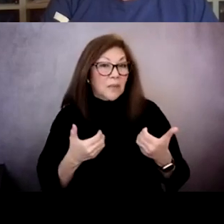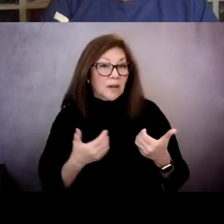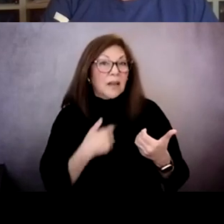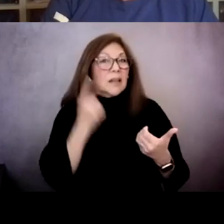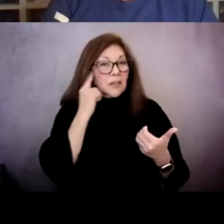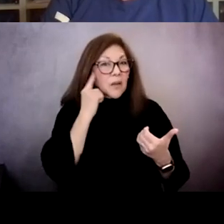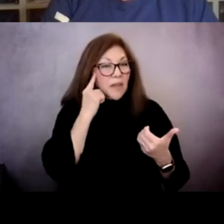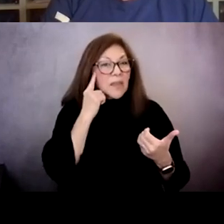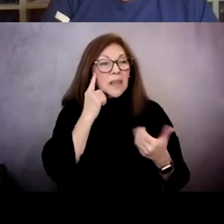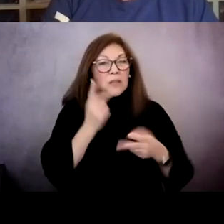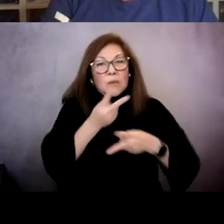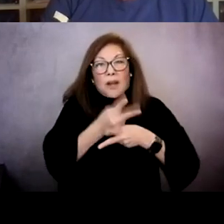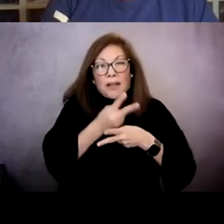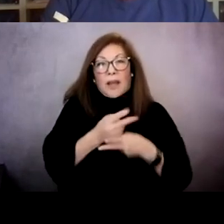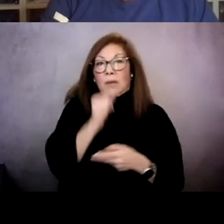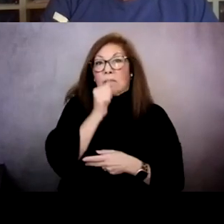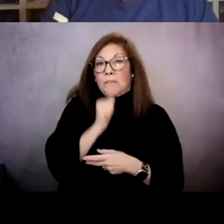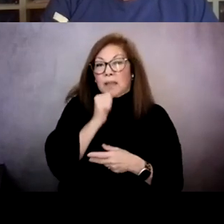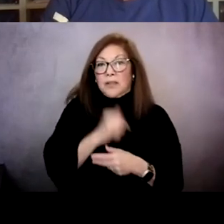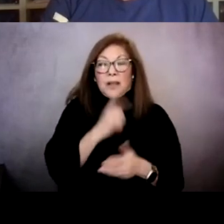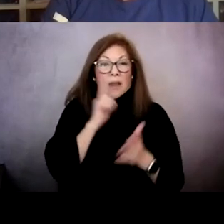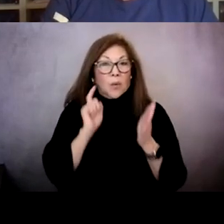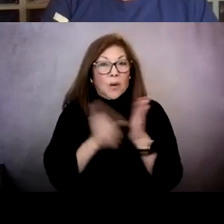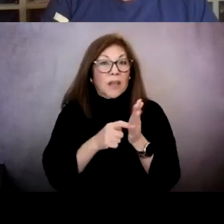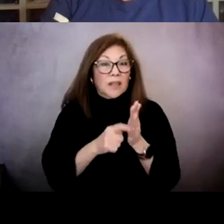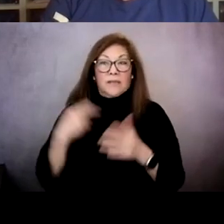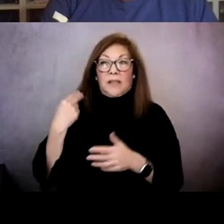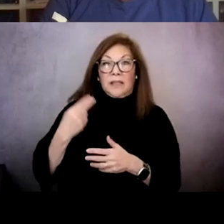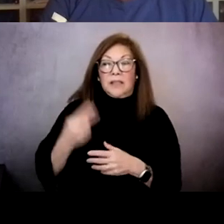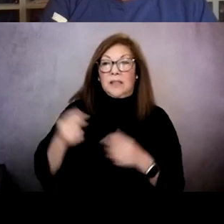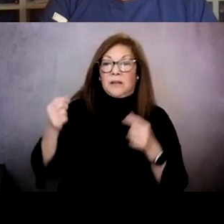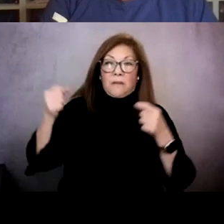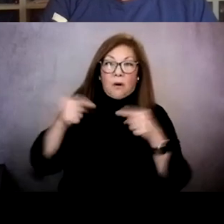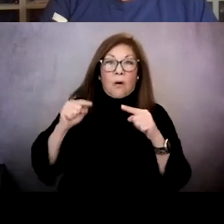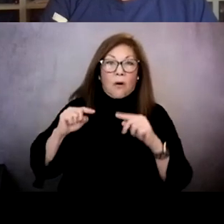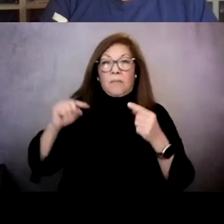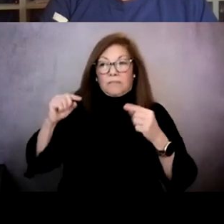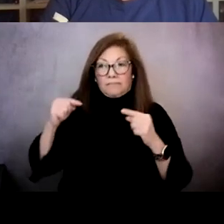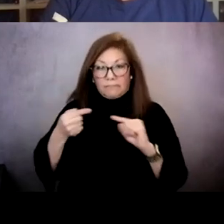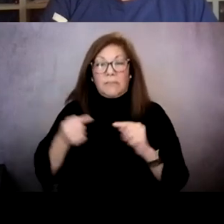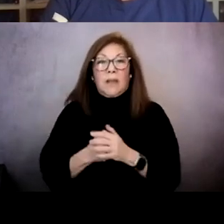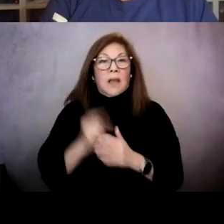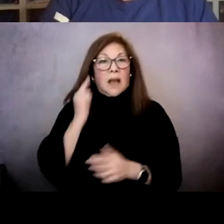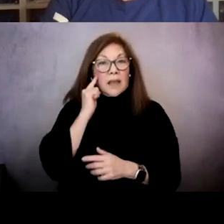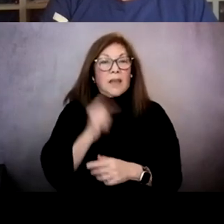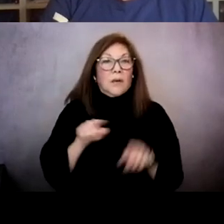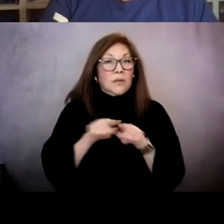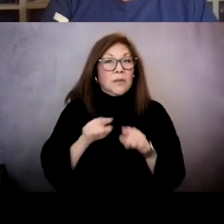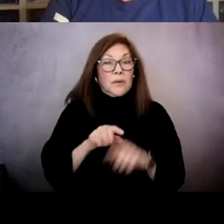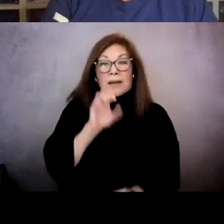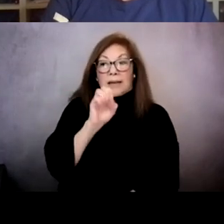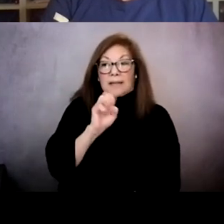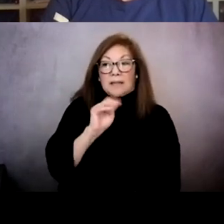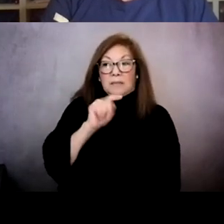lot of care and patience and recognition of these histories of harm. I think it's also something at the Smithsonian we think